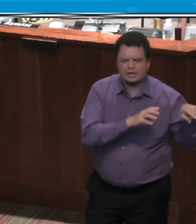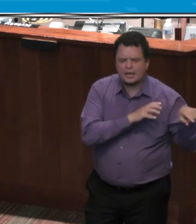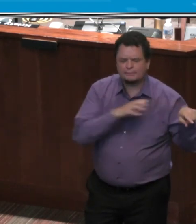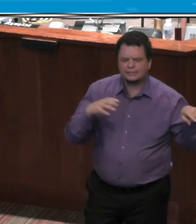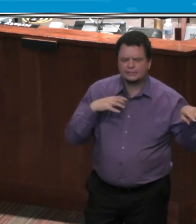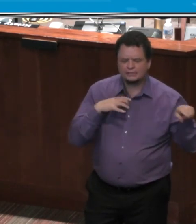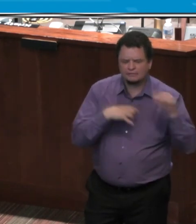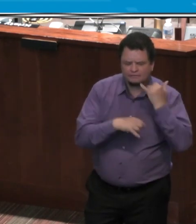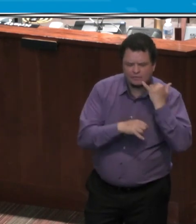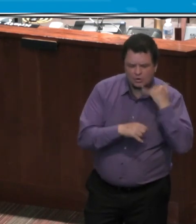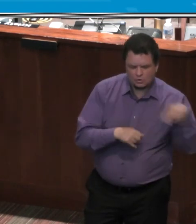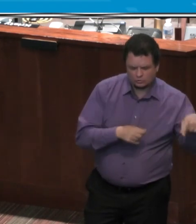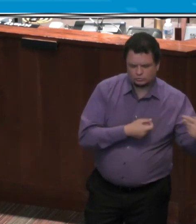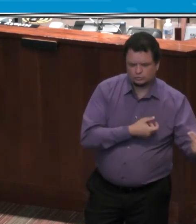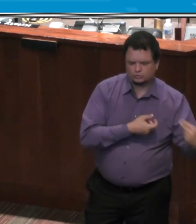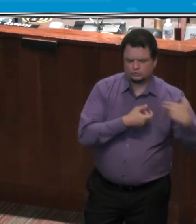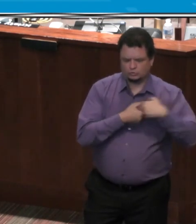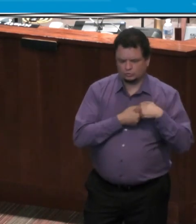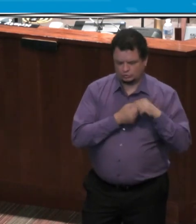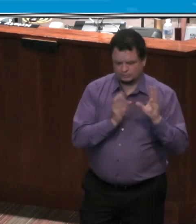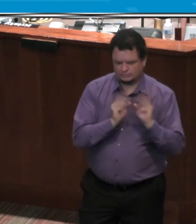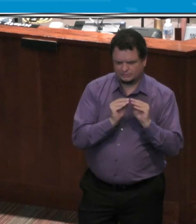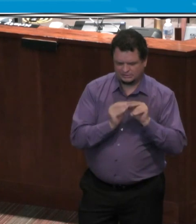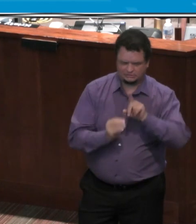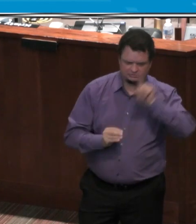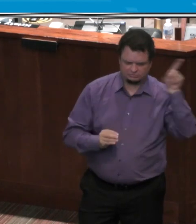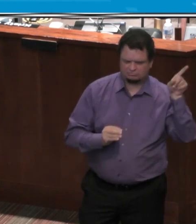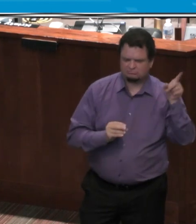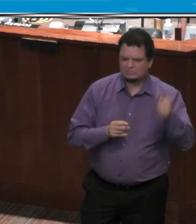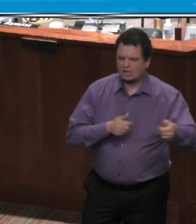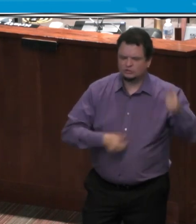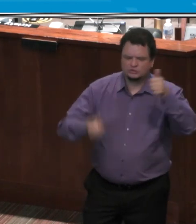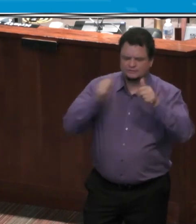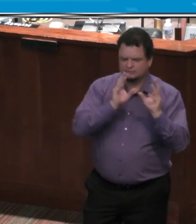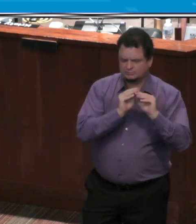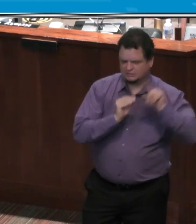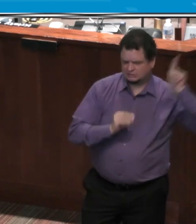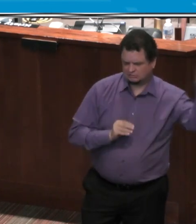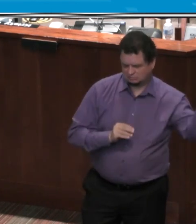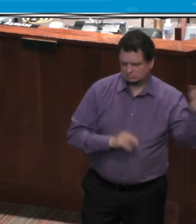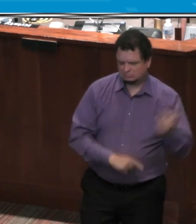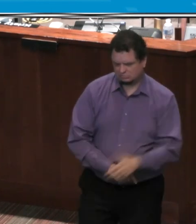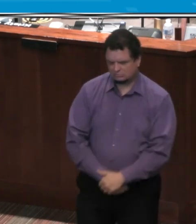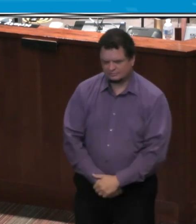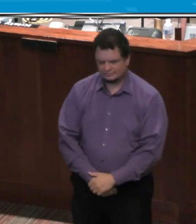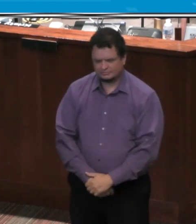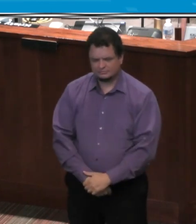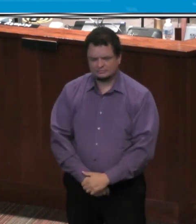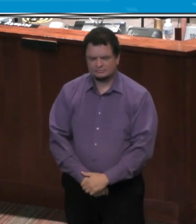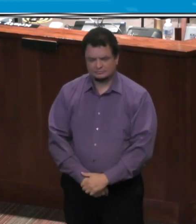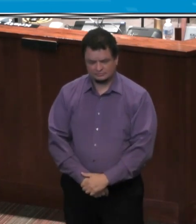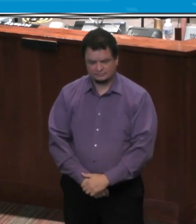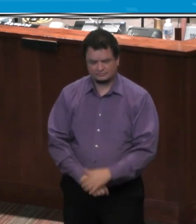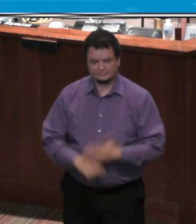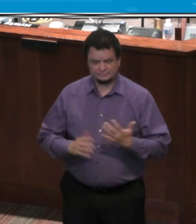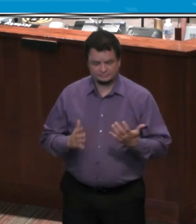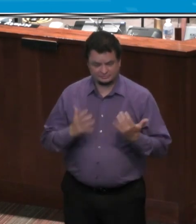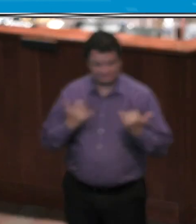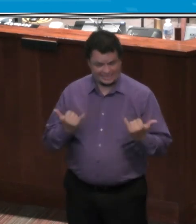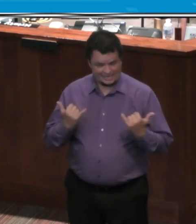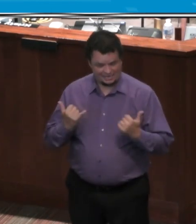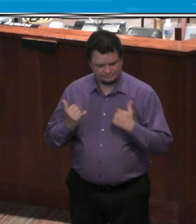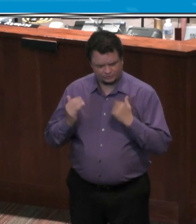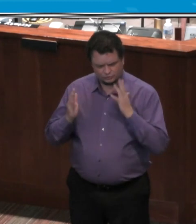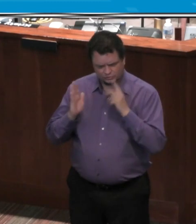us in executive session. I'm going to read a little bit of a preamble that explains executive session. I'm glad